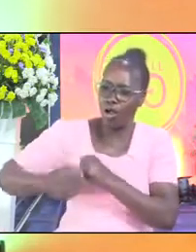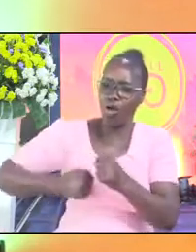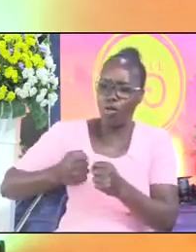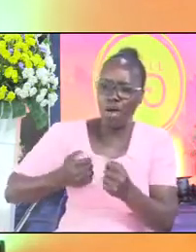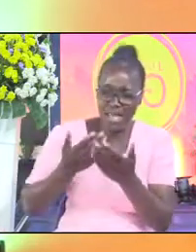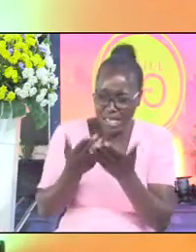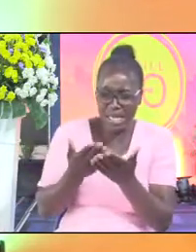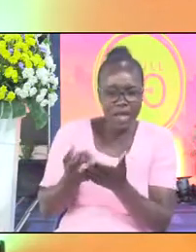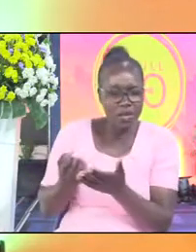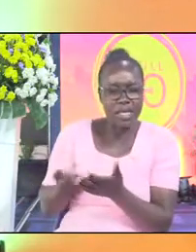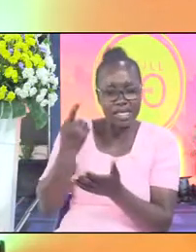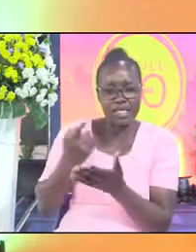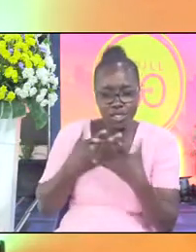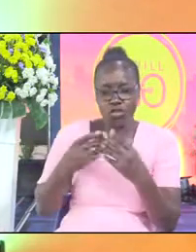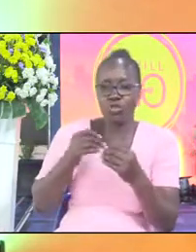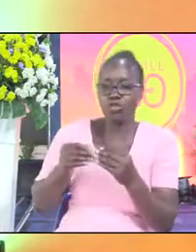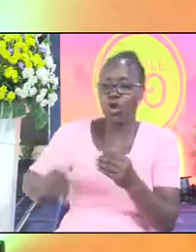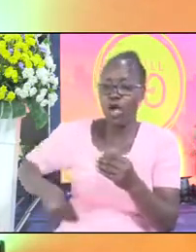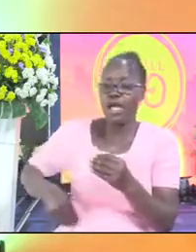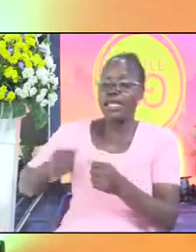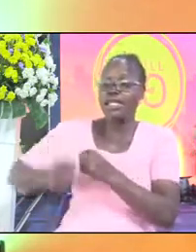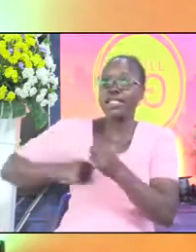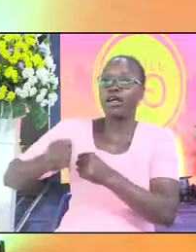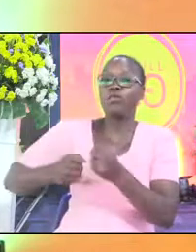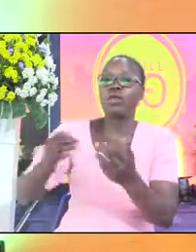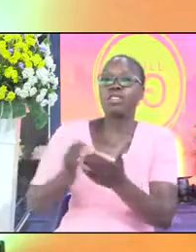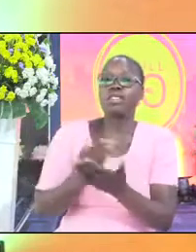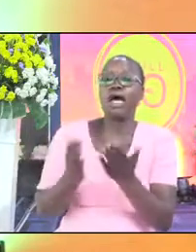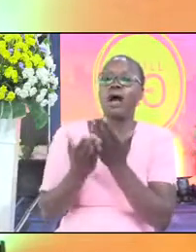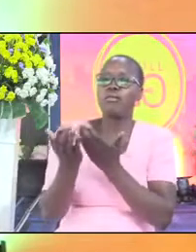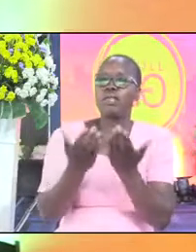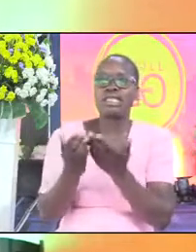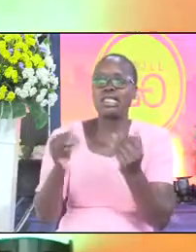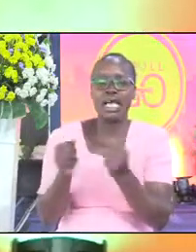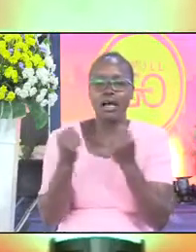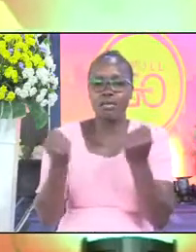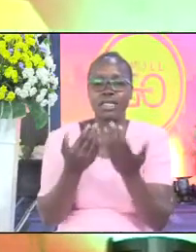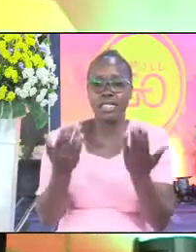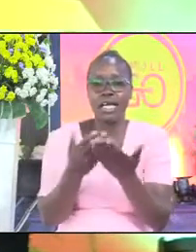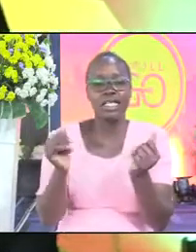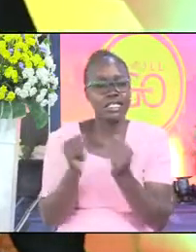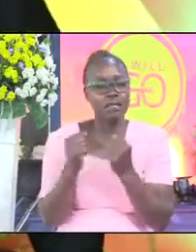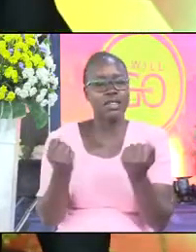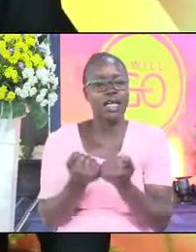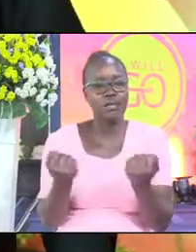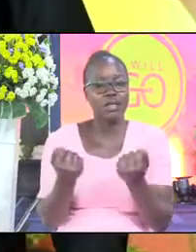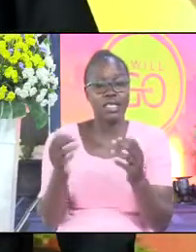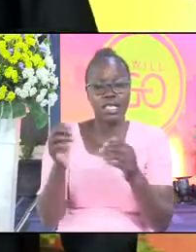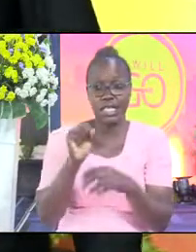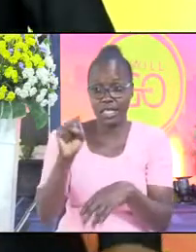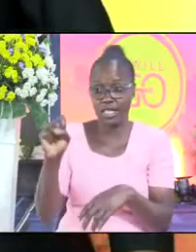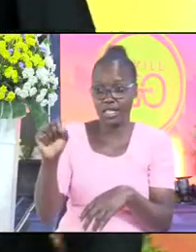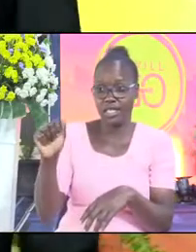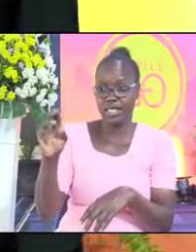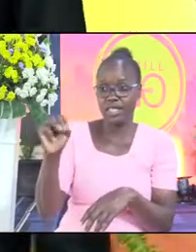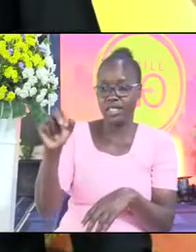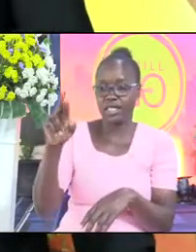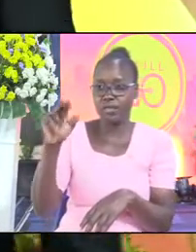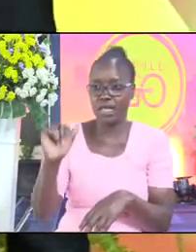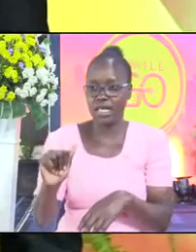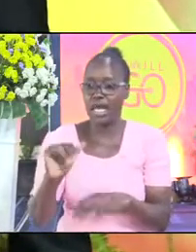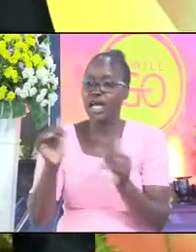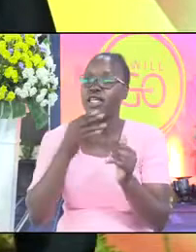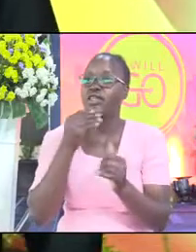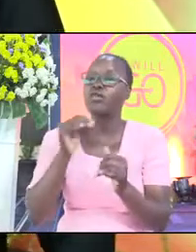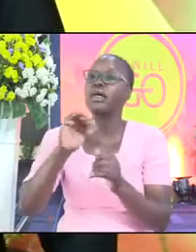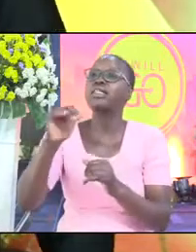on now. Go to Jacob's well. Something is happening in Samaria. There's a new man in